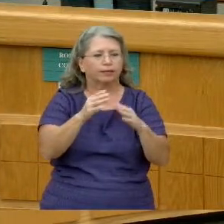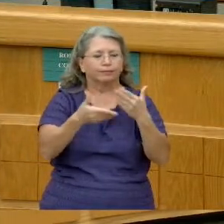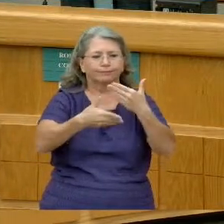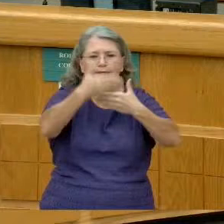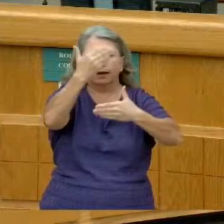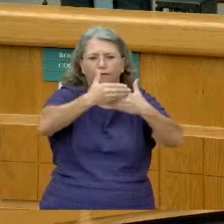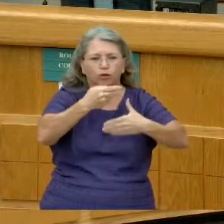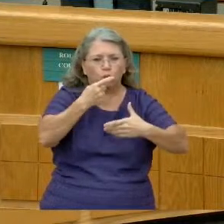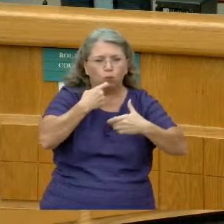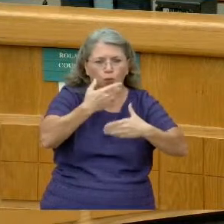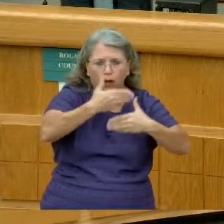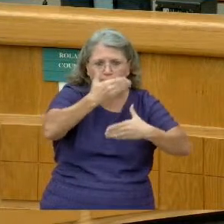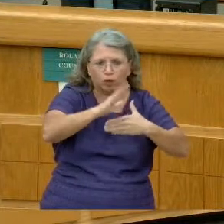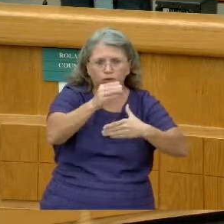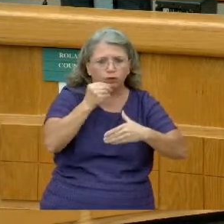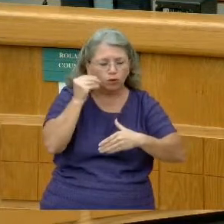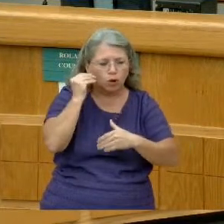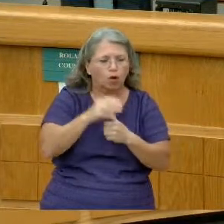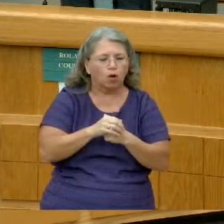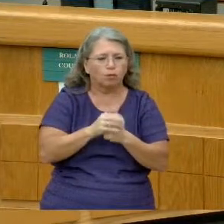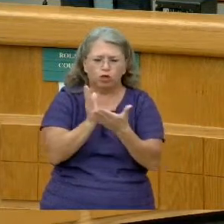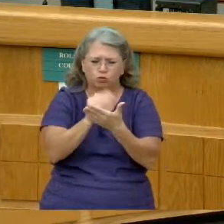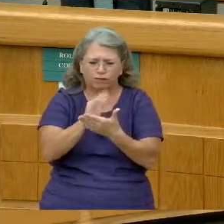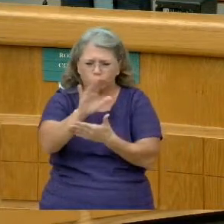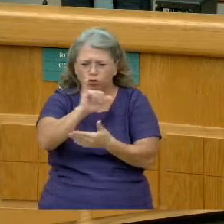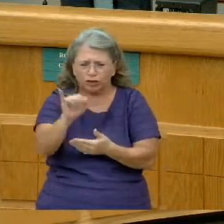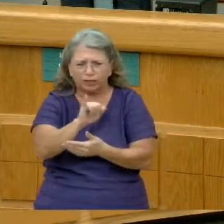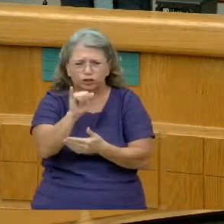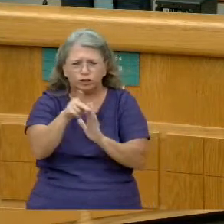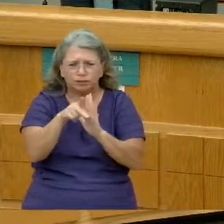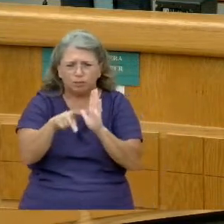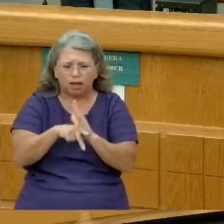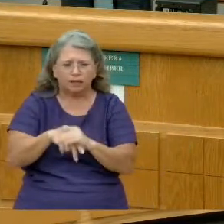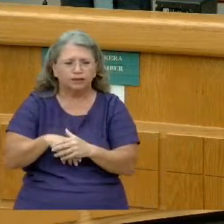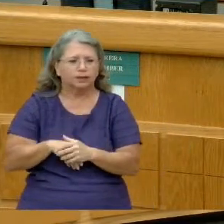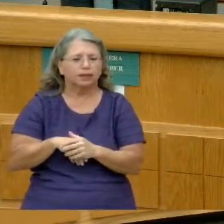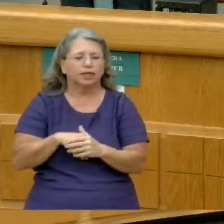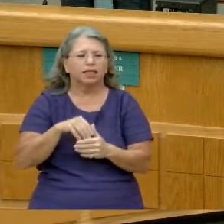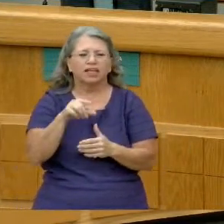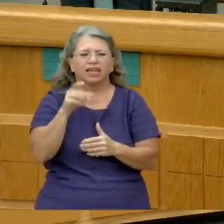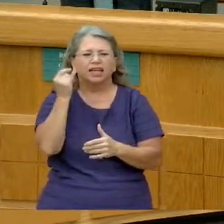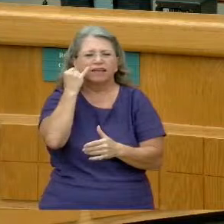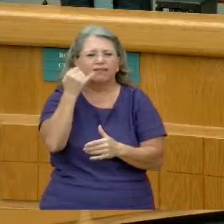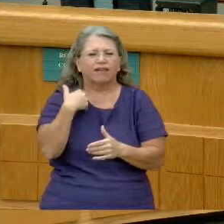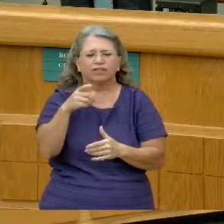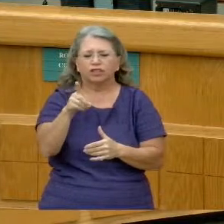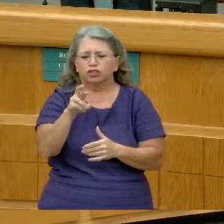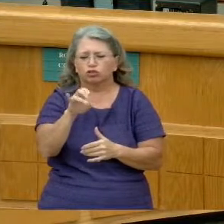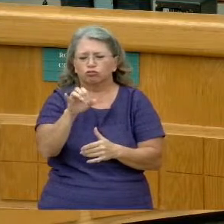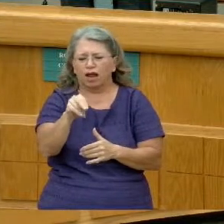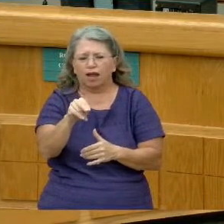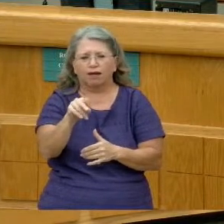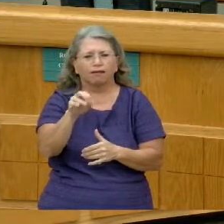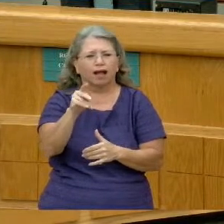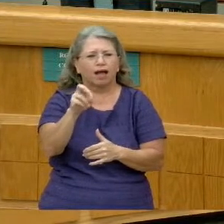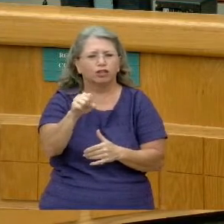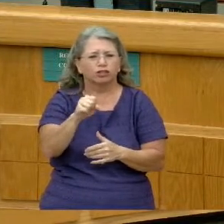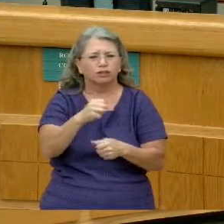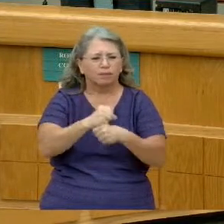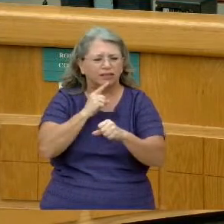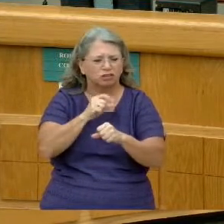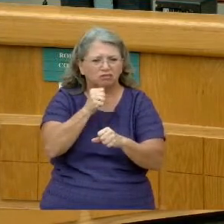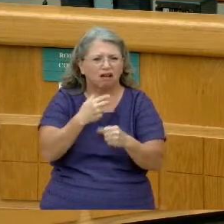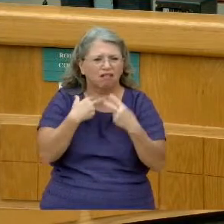insurance policies. Declutter drains and gutters. All the good things that we always know about living on the Gulf Coast.